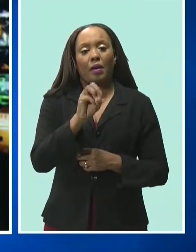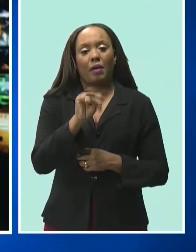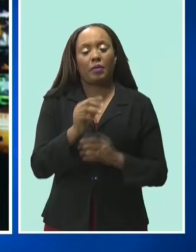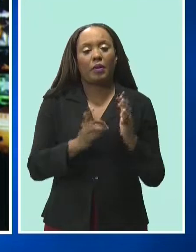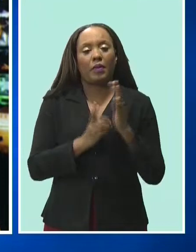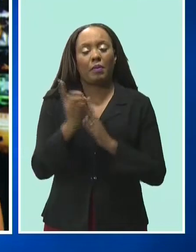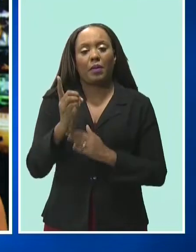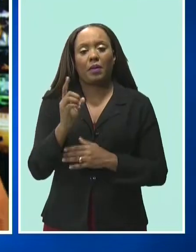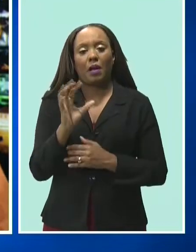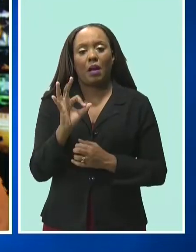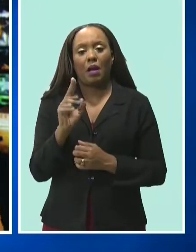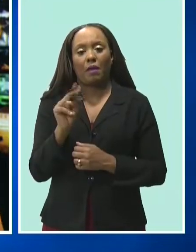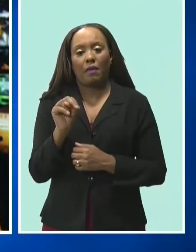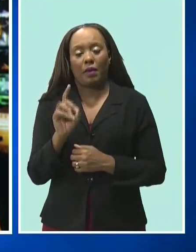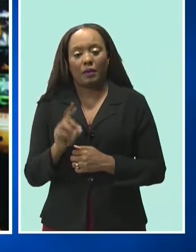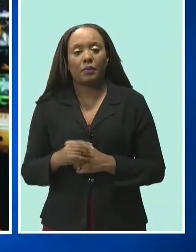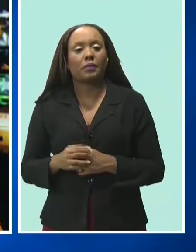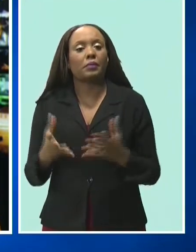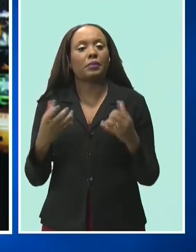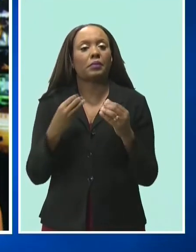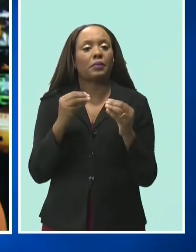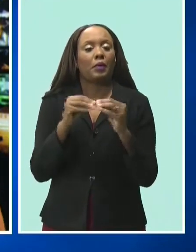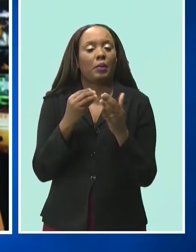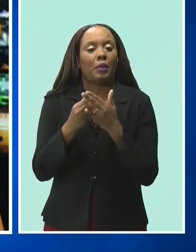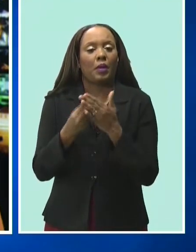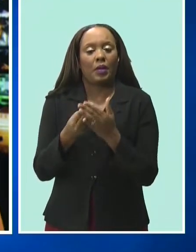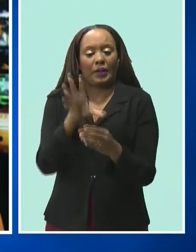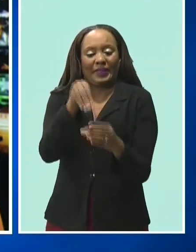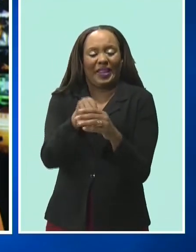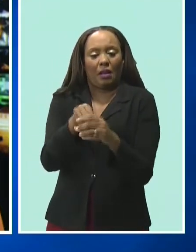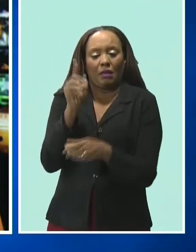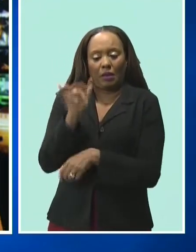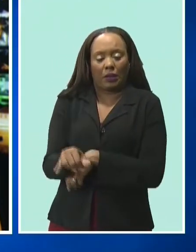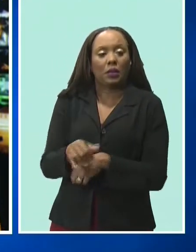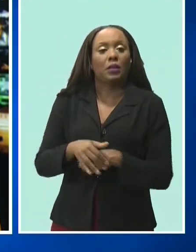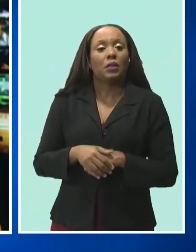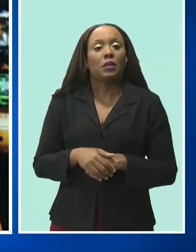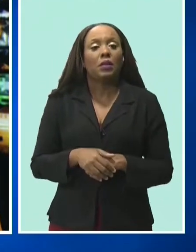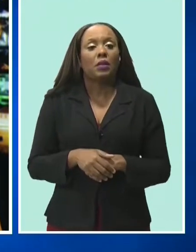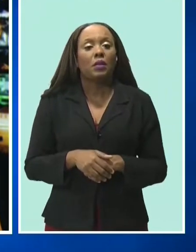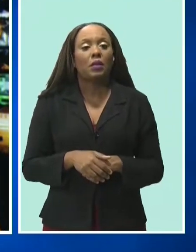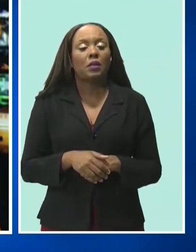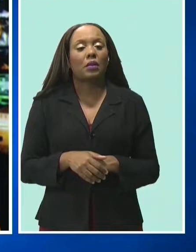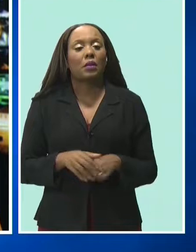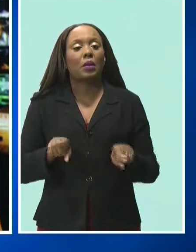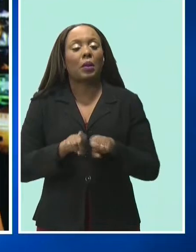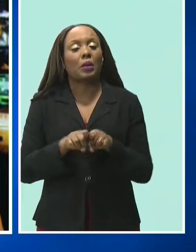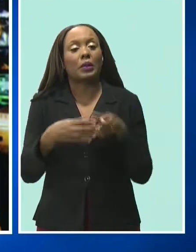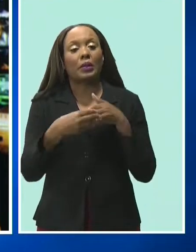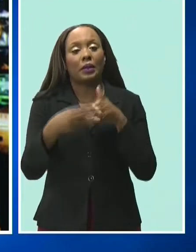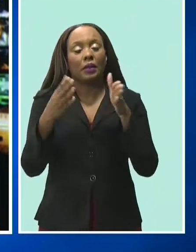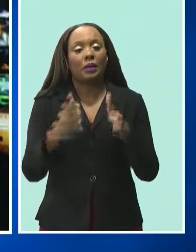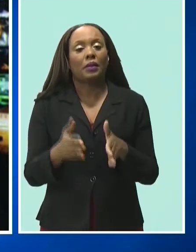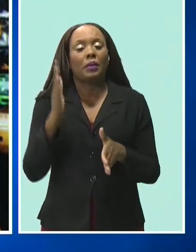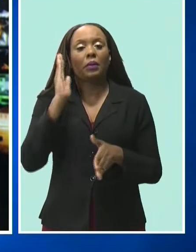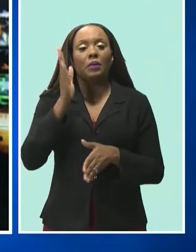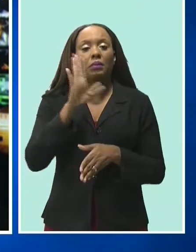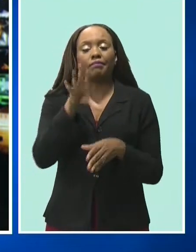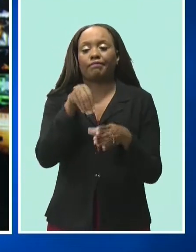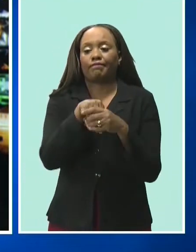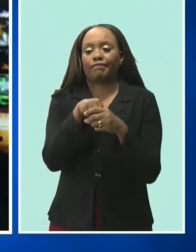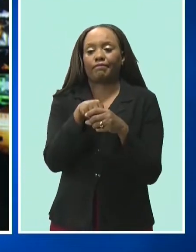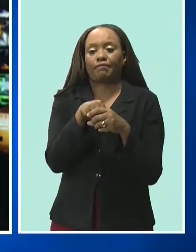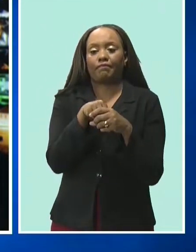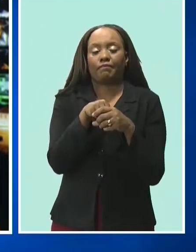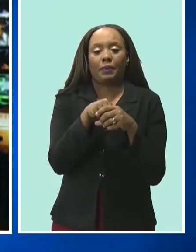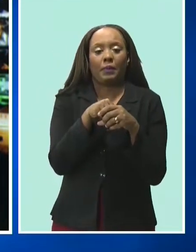New funding for that fund and expanding it. We will also be engaging, the heads will be engaging with the Caribbean